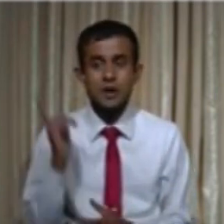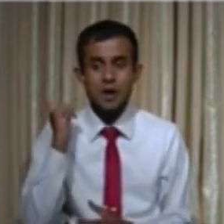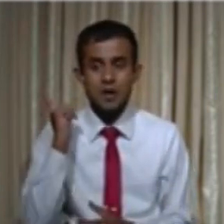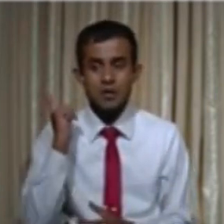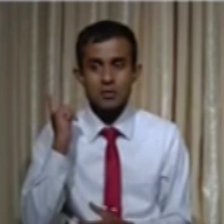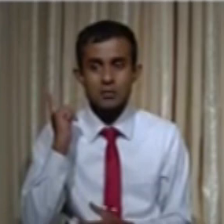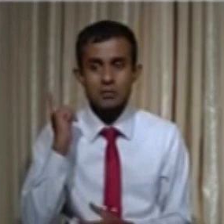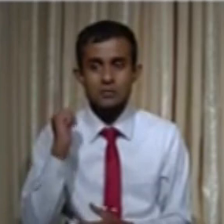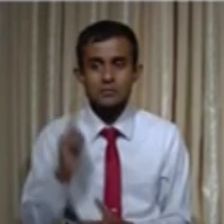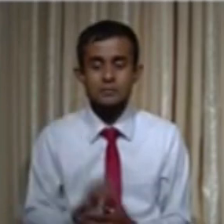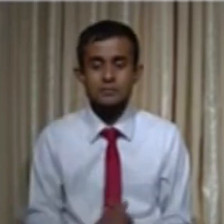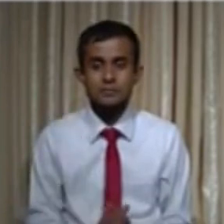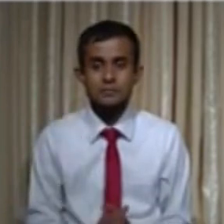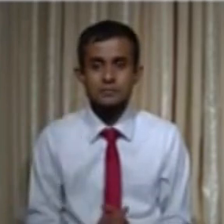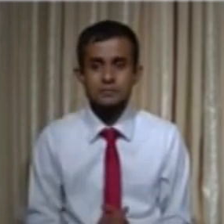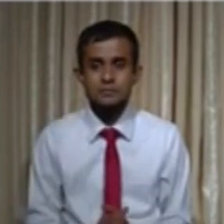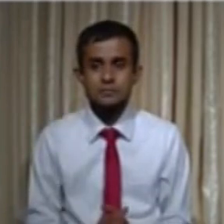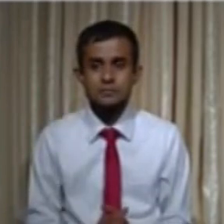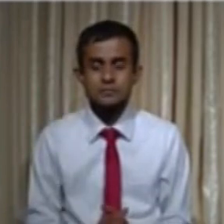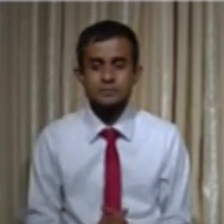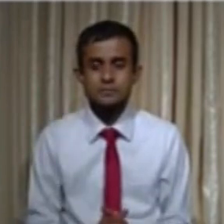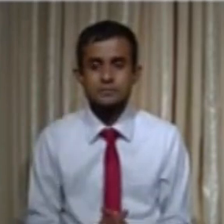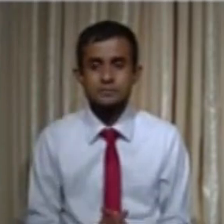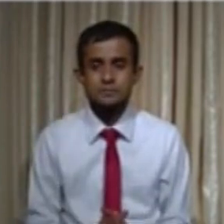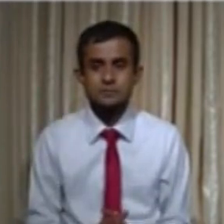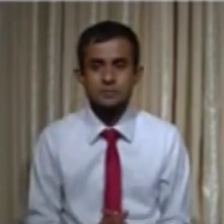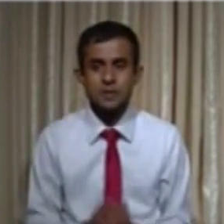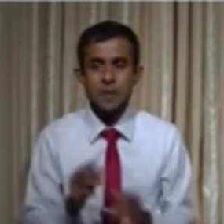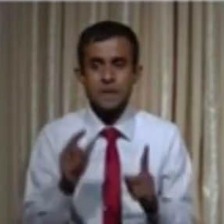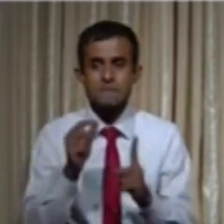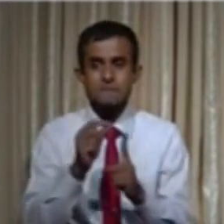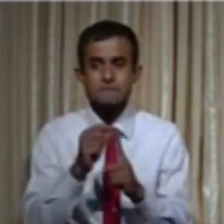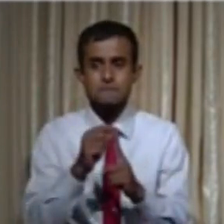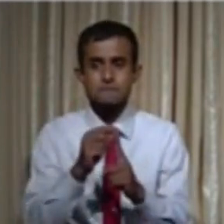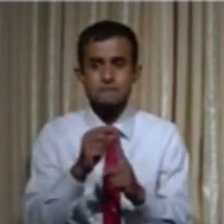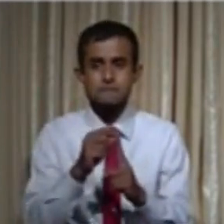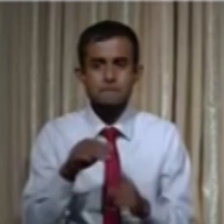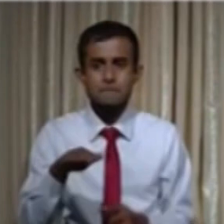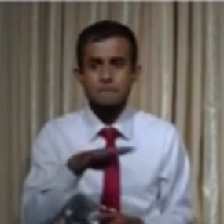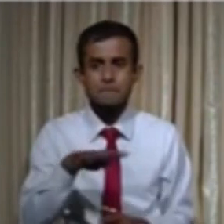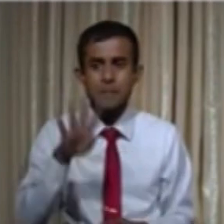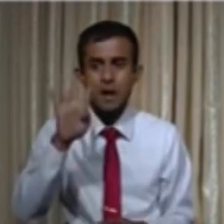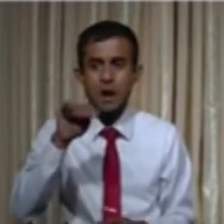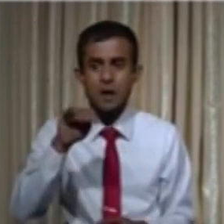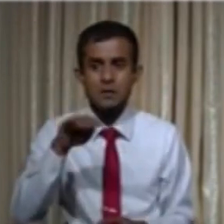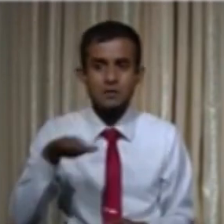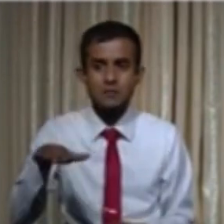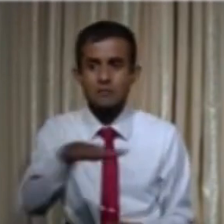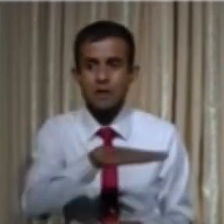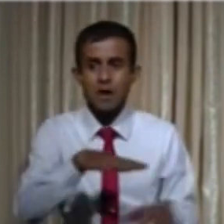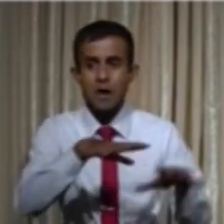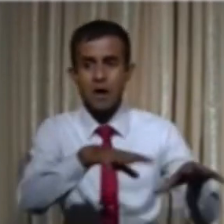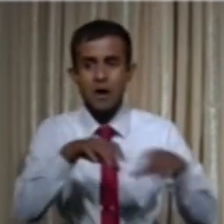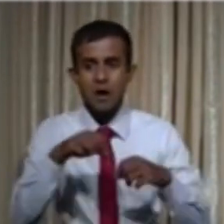is almost 40 perches, and only the remaining 20 perches is being they are being willing to release